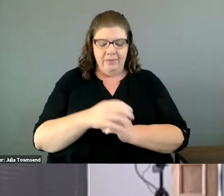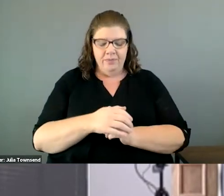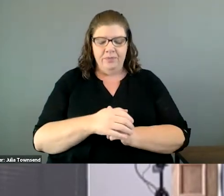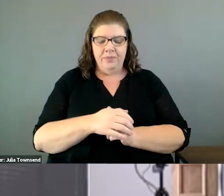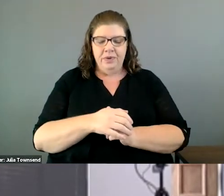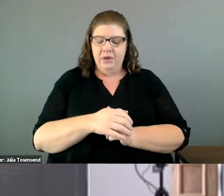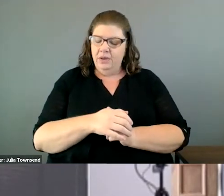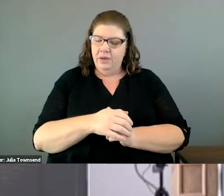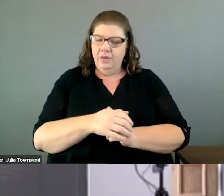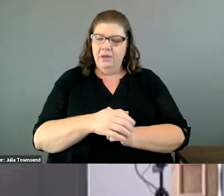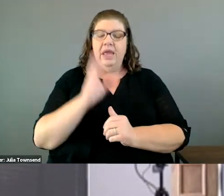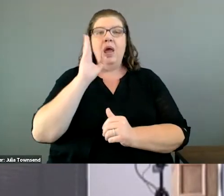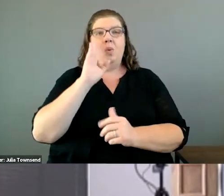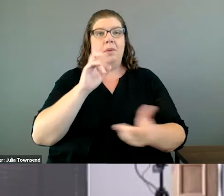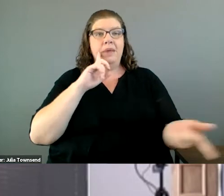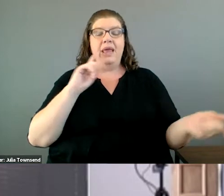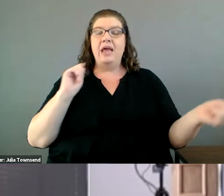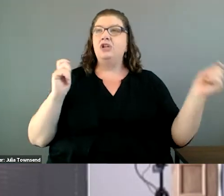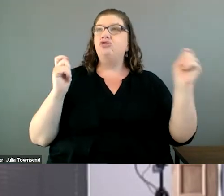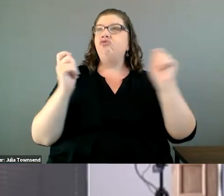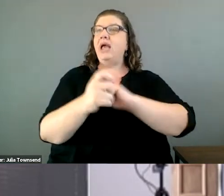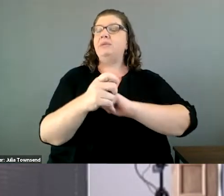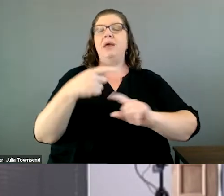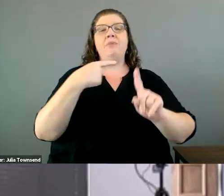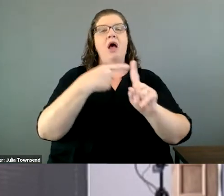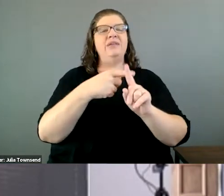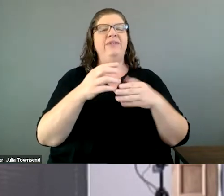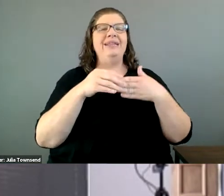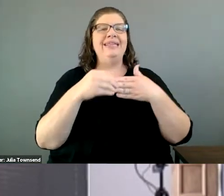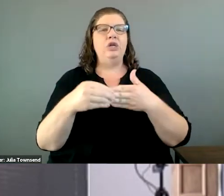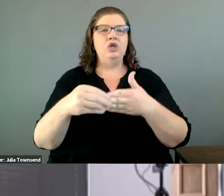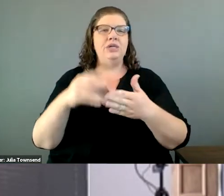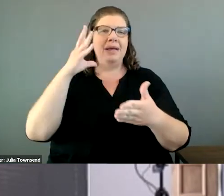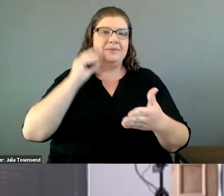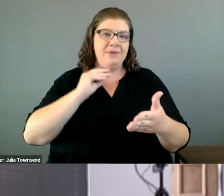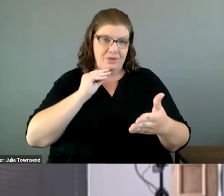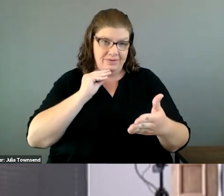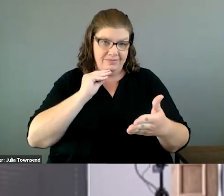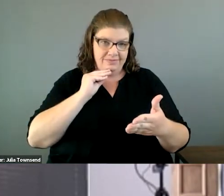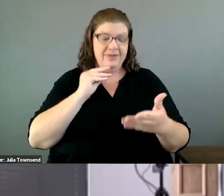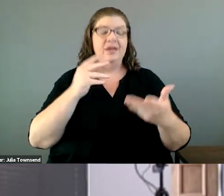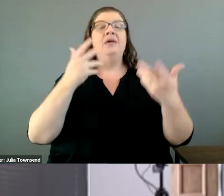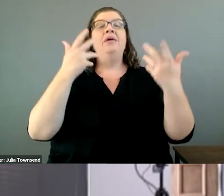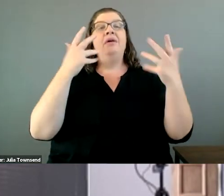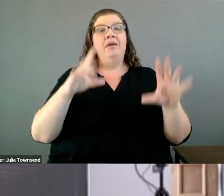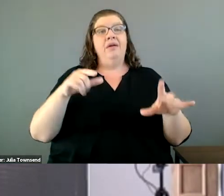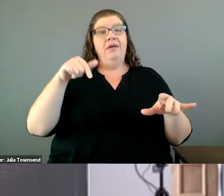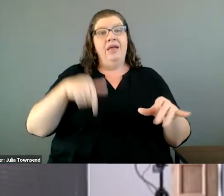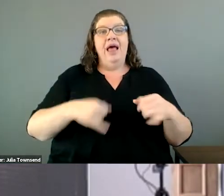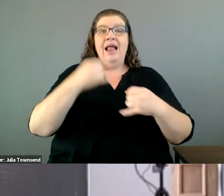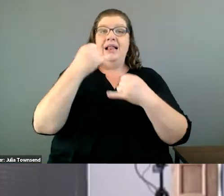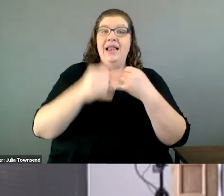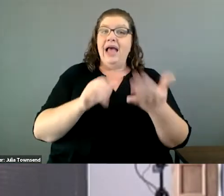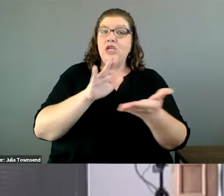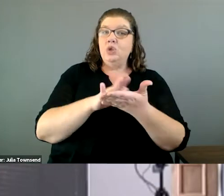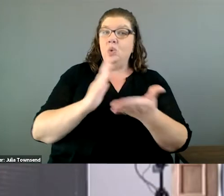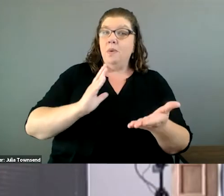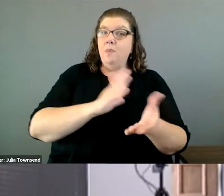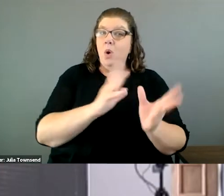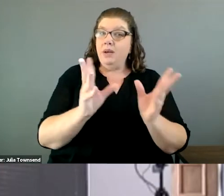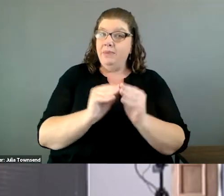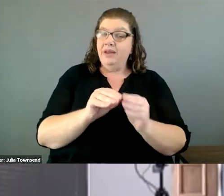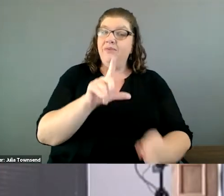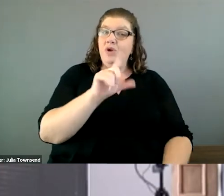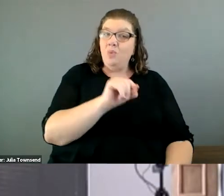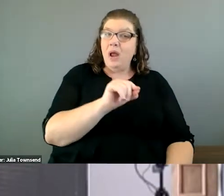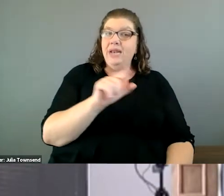a transformational and positive leadership experience. With that being said, because it is our last school board meeting for the 2021